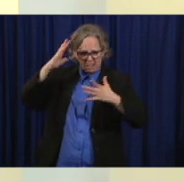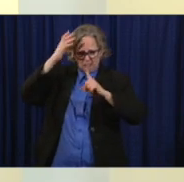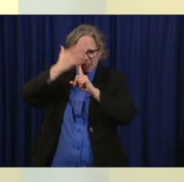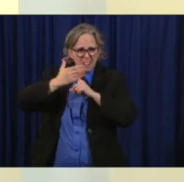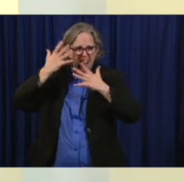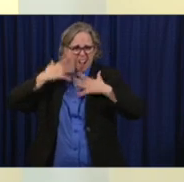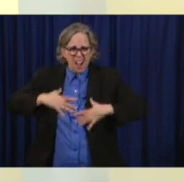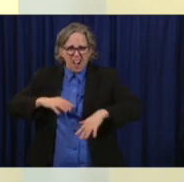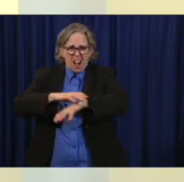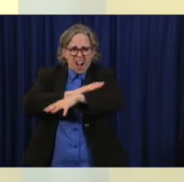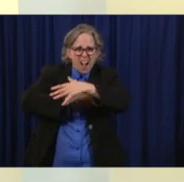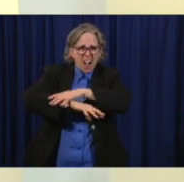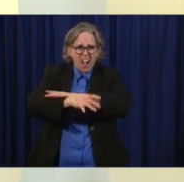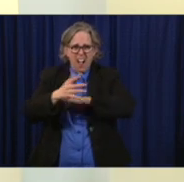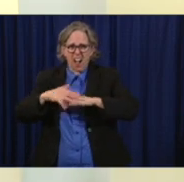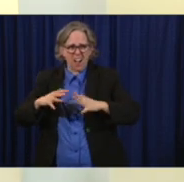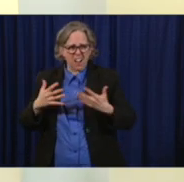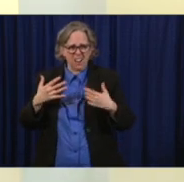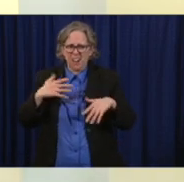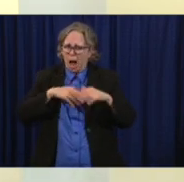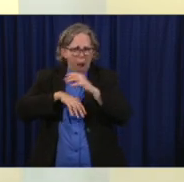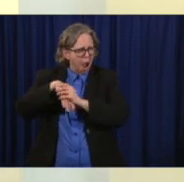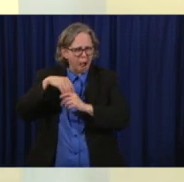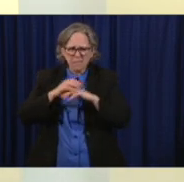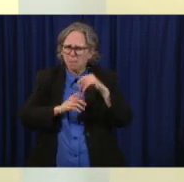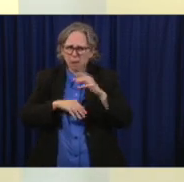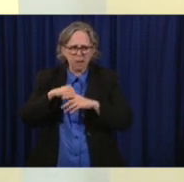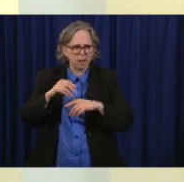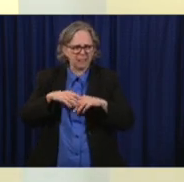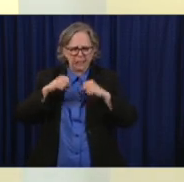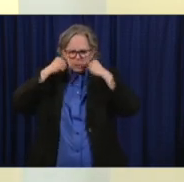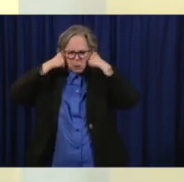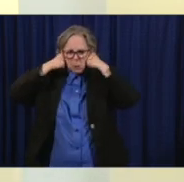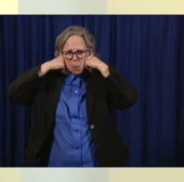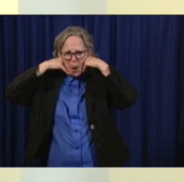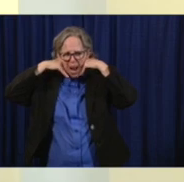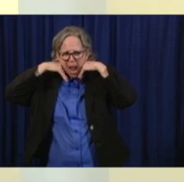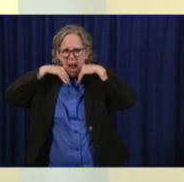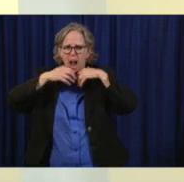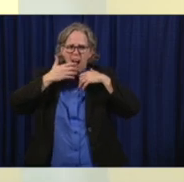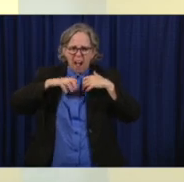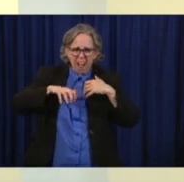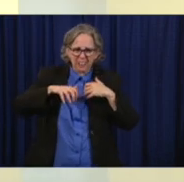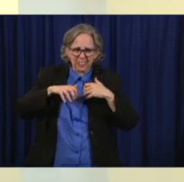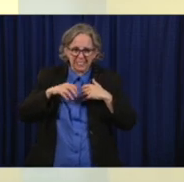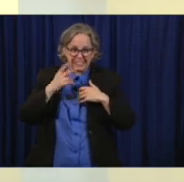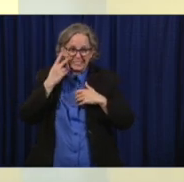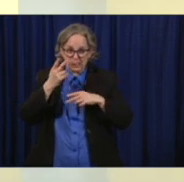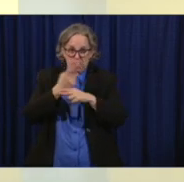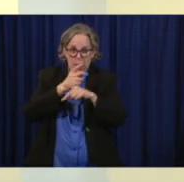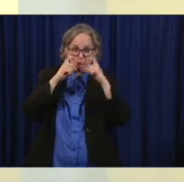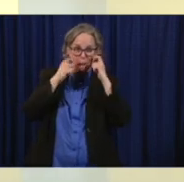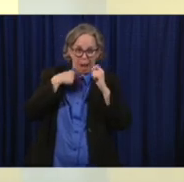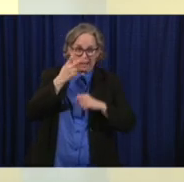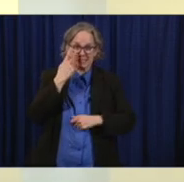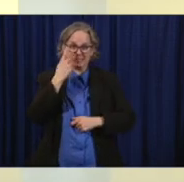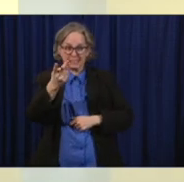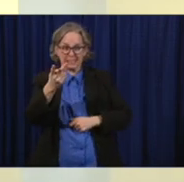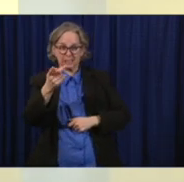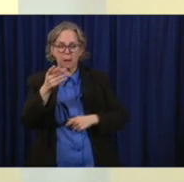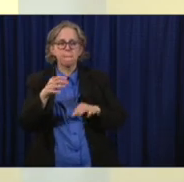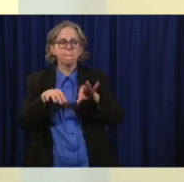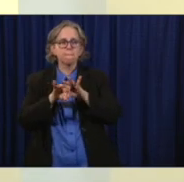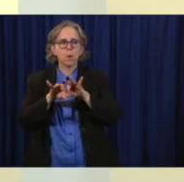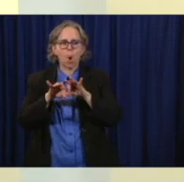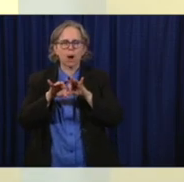comfortable. It's very exhausting. It's very hot. I see you wearing your mask now. I think it's important to take breaks. You want to